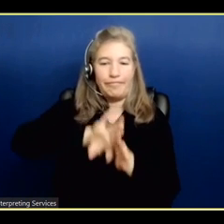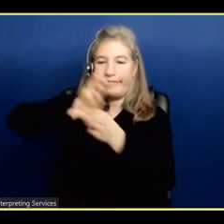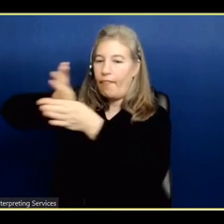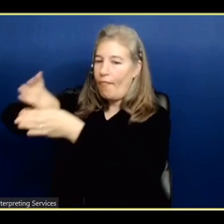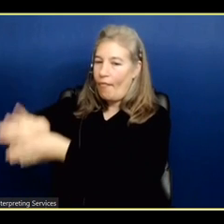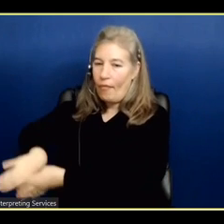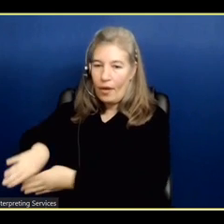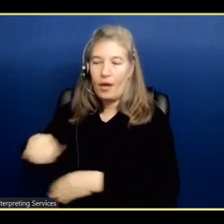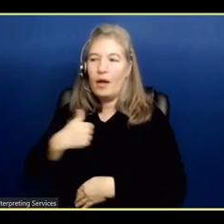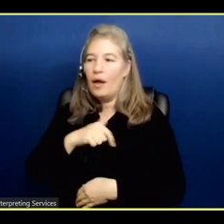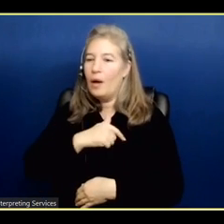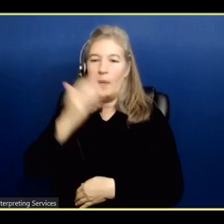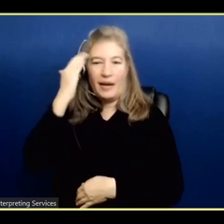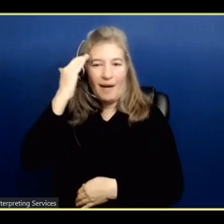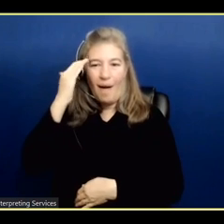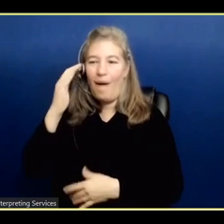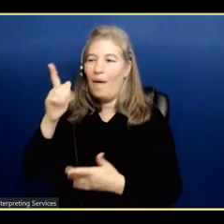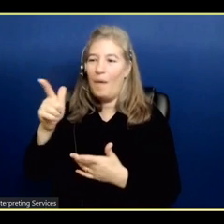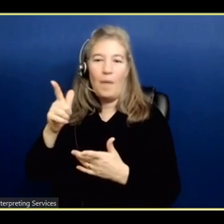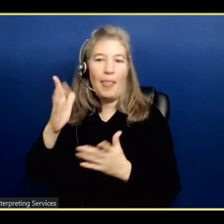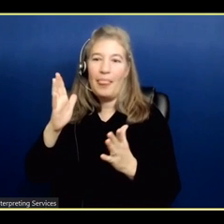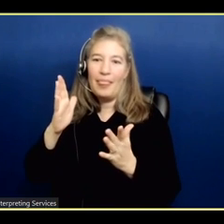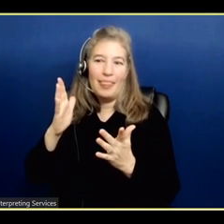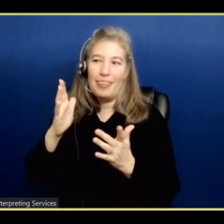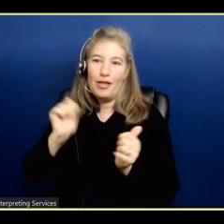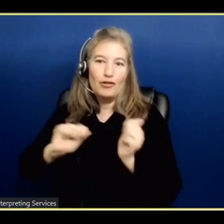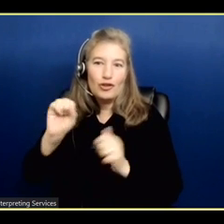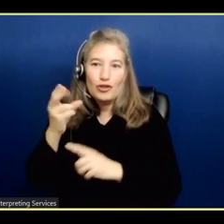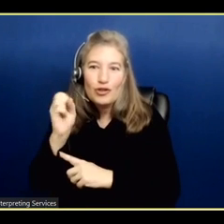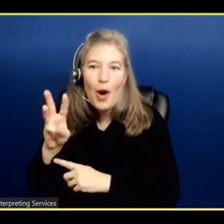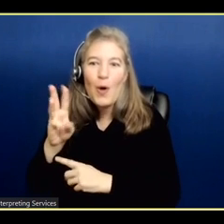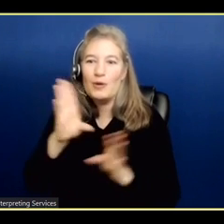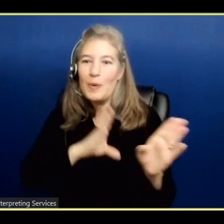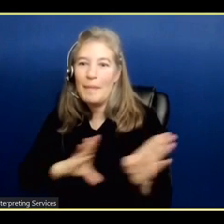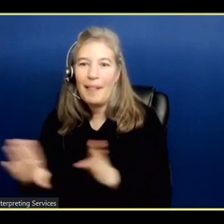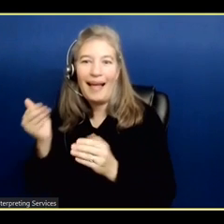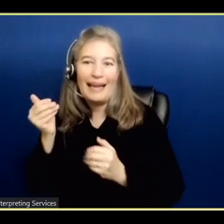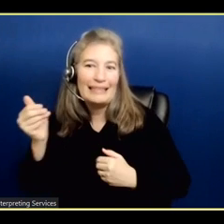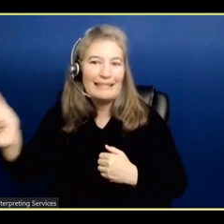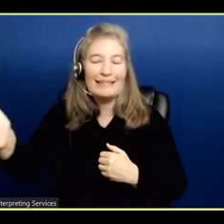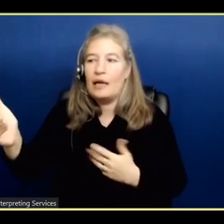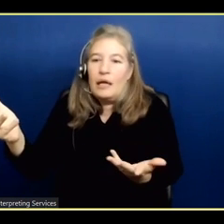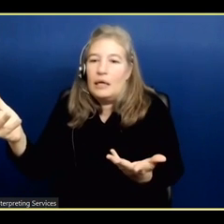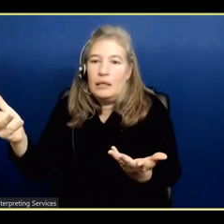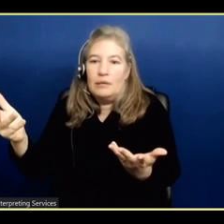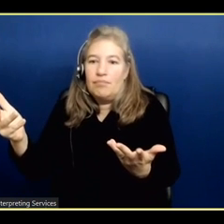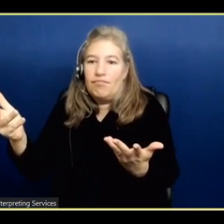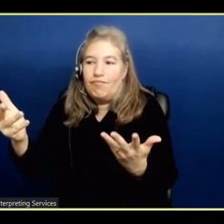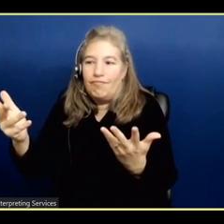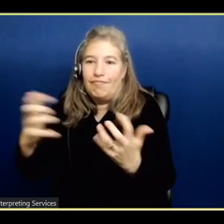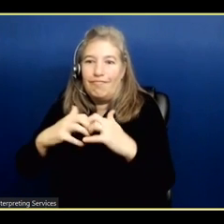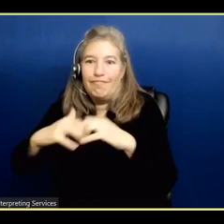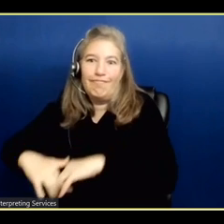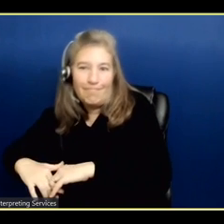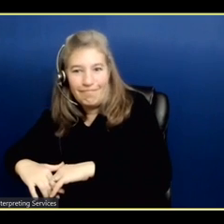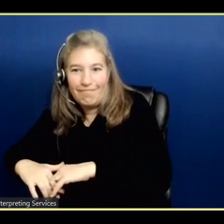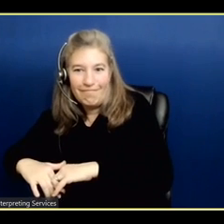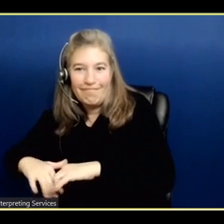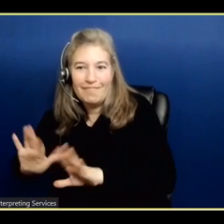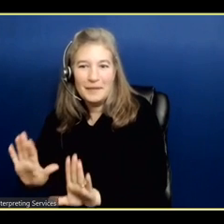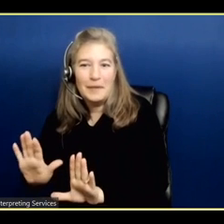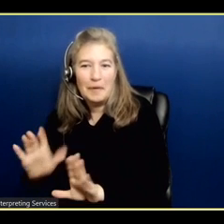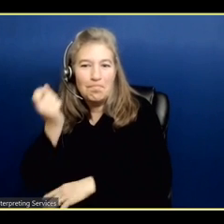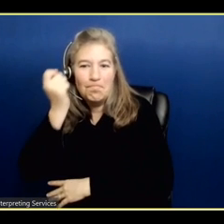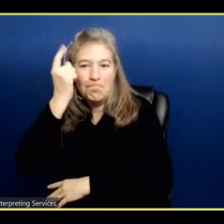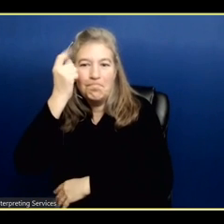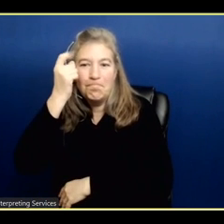were planning on doing when they submitted their proposals, whatever they said they were going to be doing, they're not going to be doing. And we just want to let them know that they can